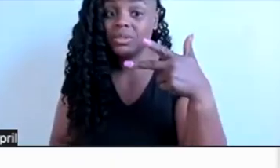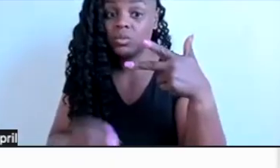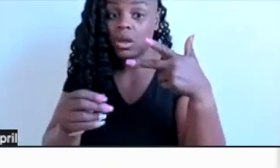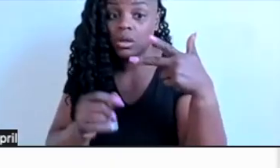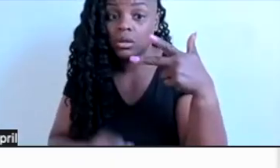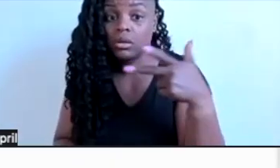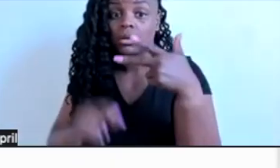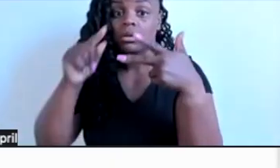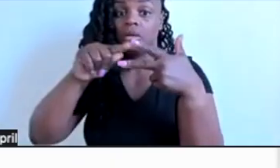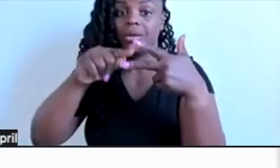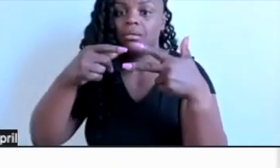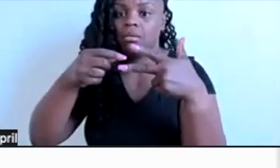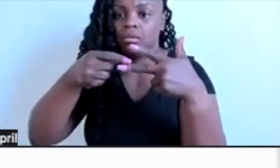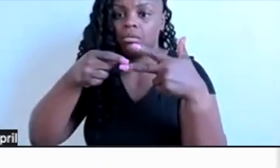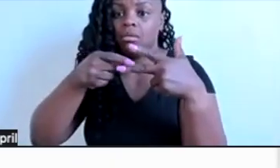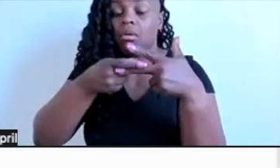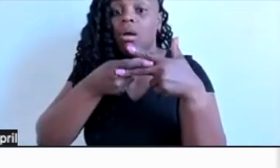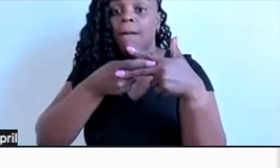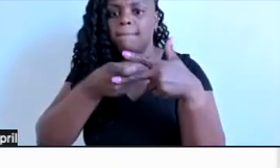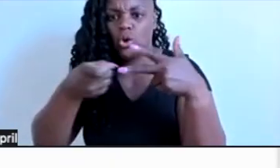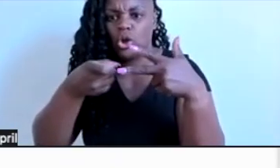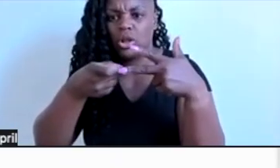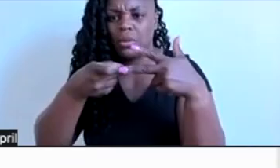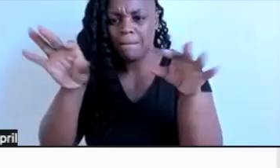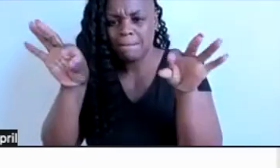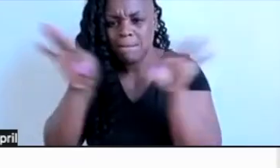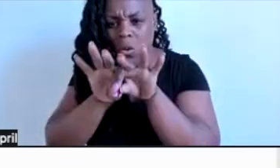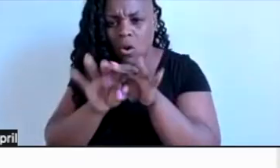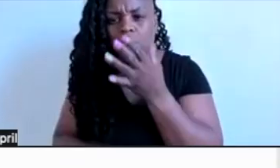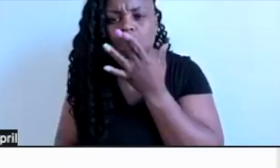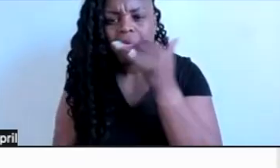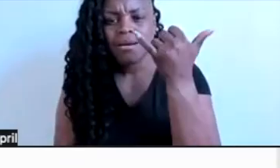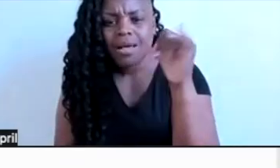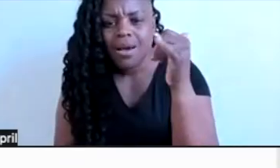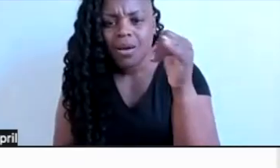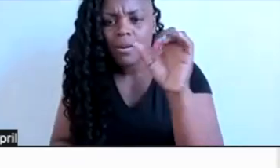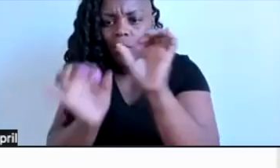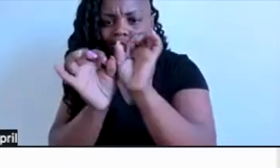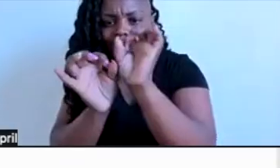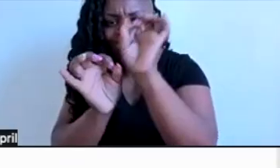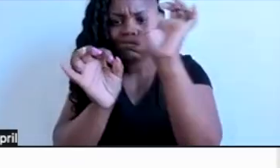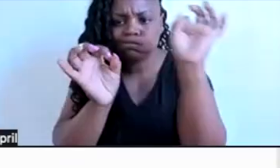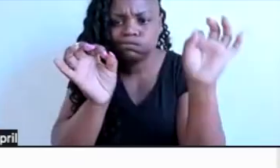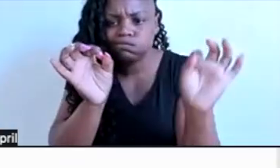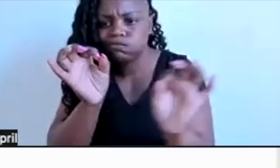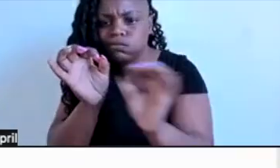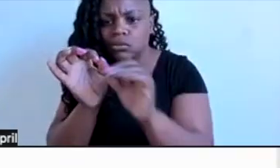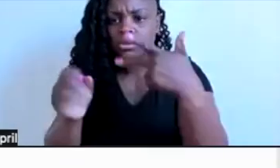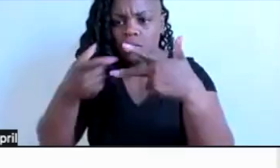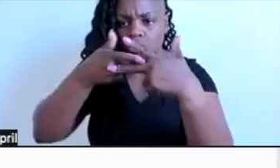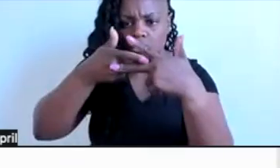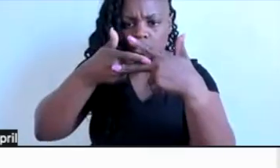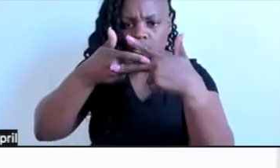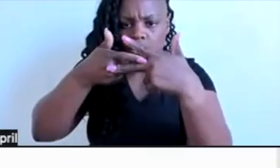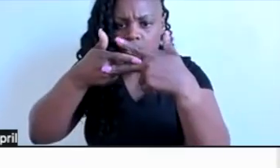the pin to make the extinguisher spray. The picture on the slide shows someone grasping the ring. The ring is